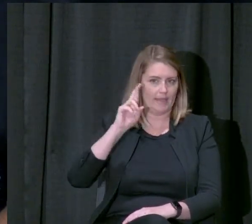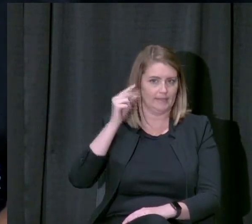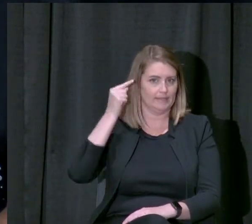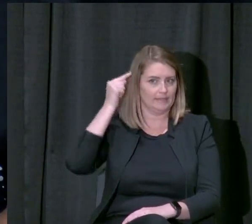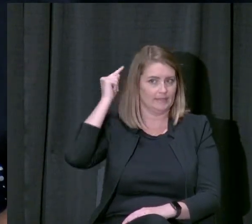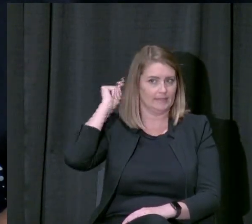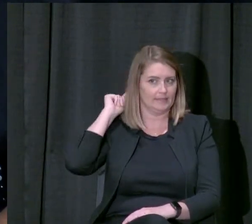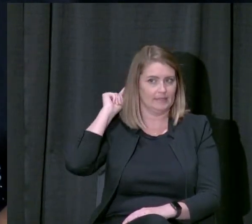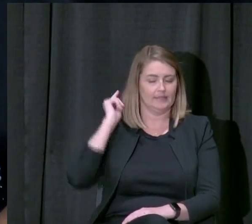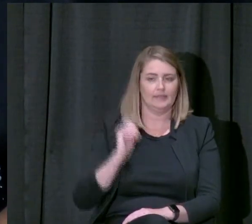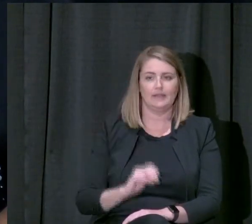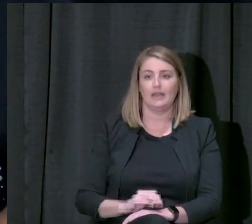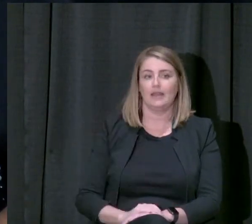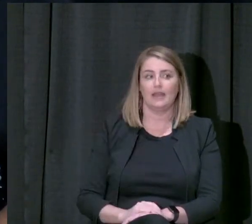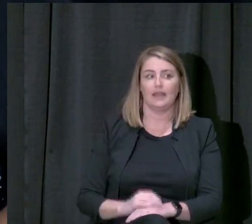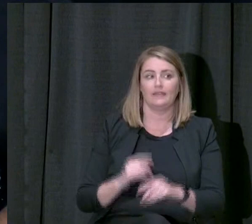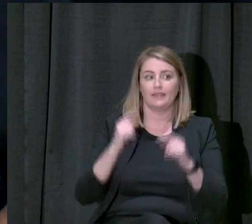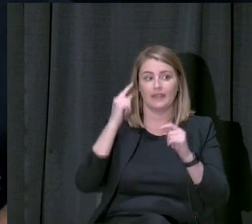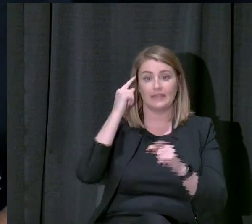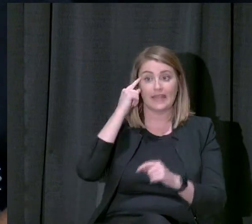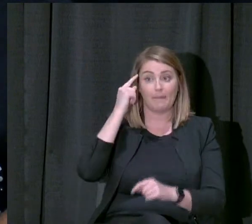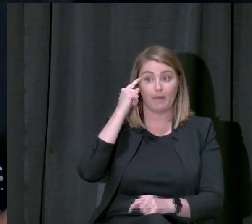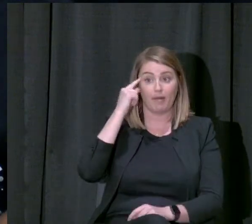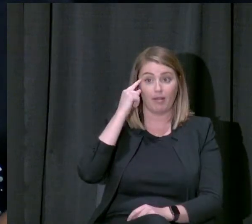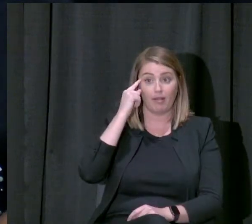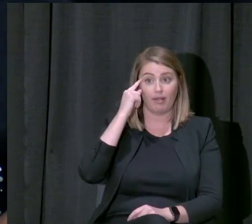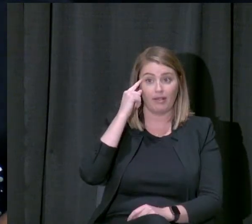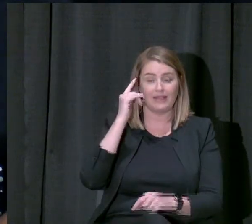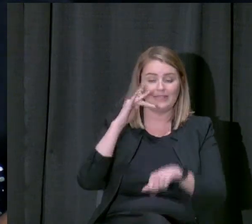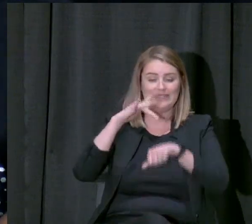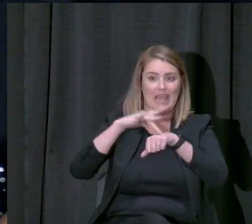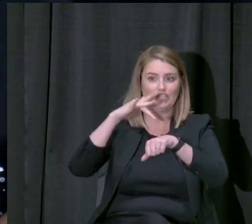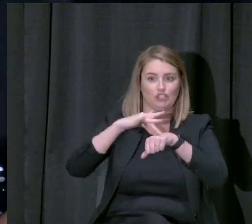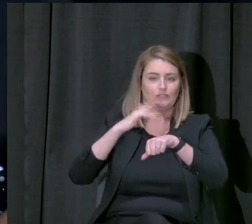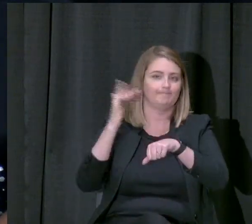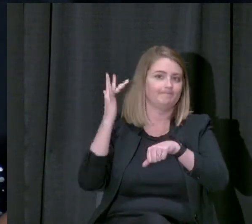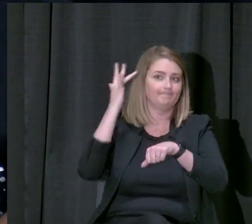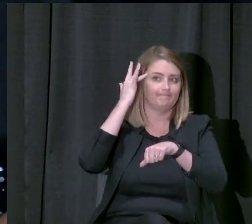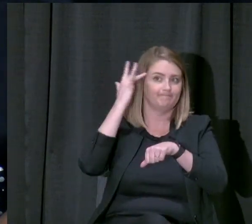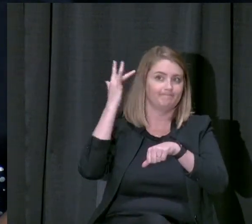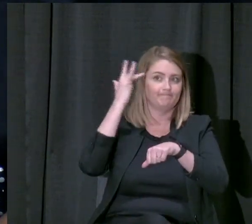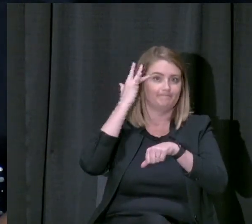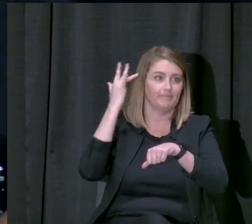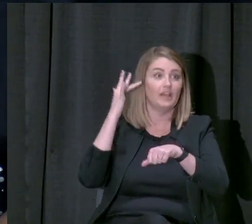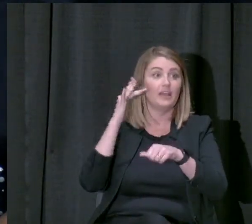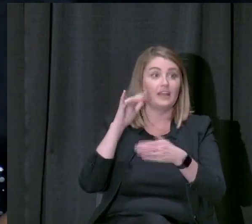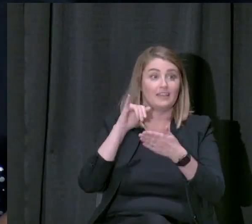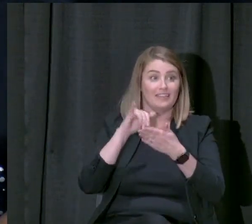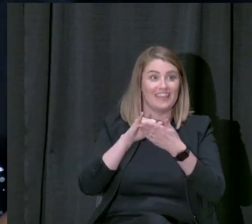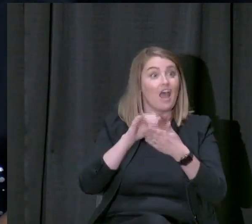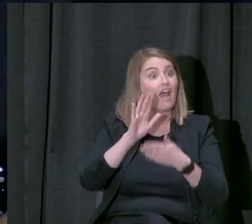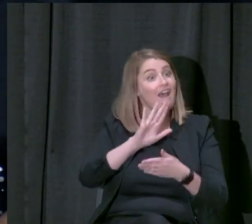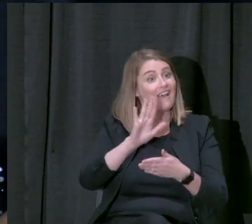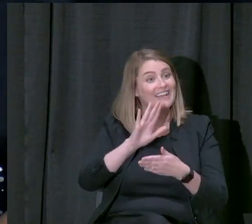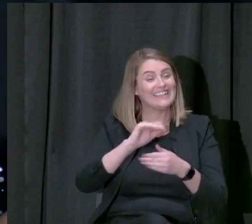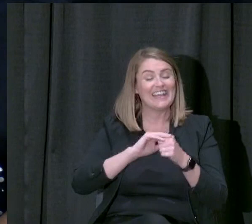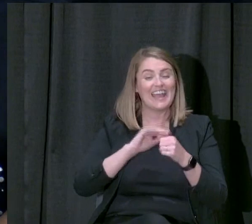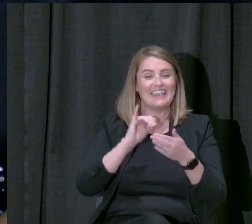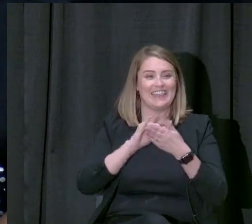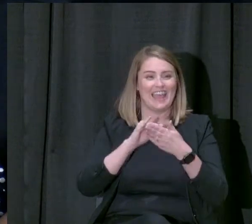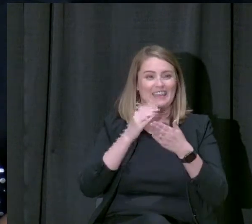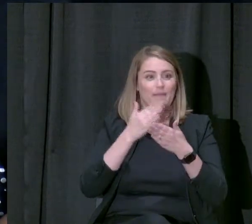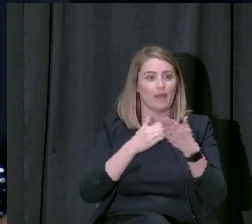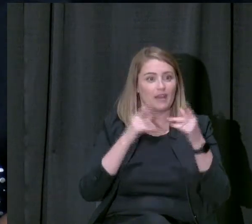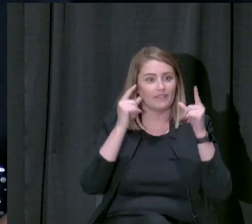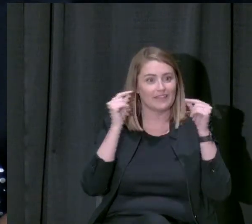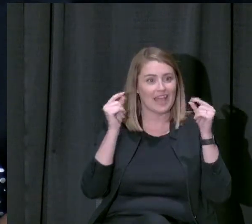part that goes over the temple, that part is where there is a touchpad. Now, that's the primary way to interact with these glasses. You do like